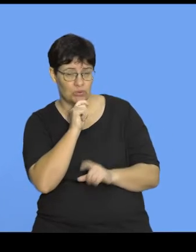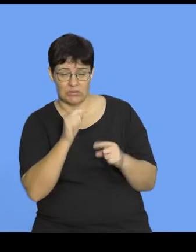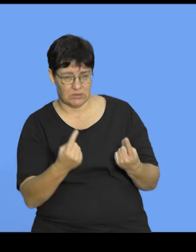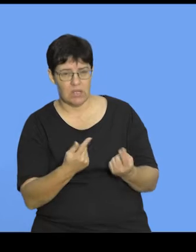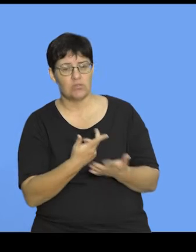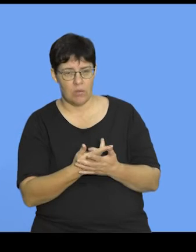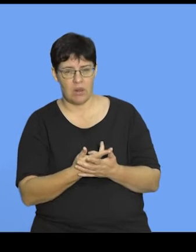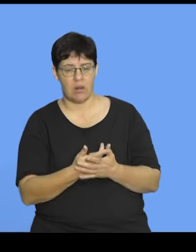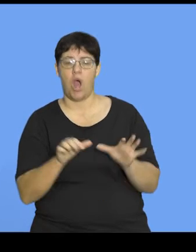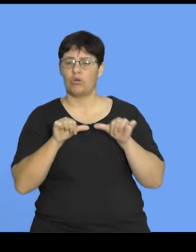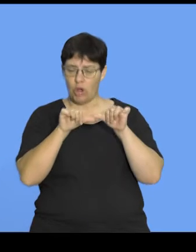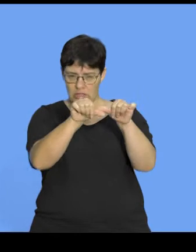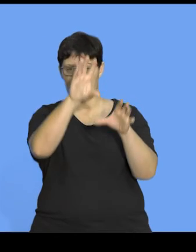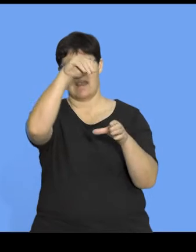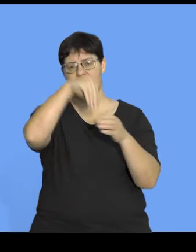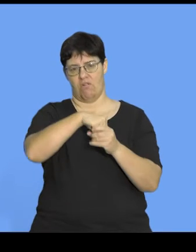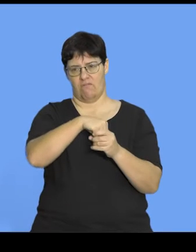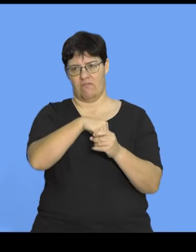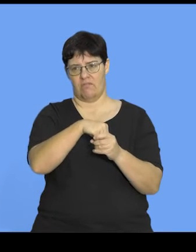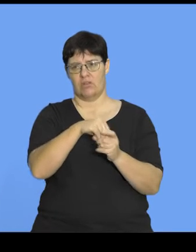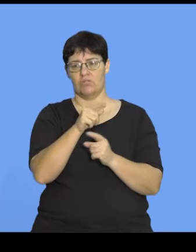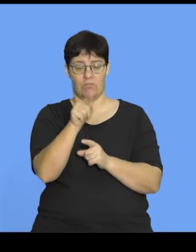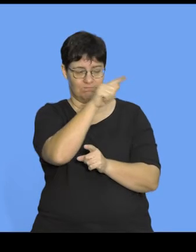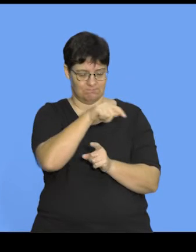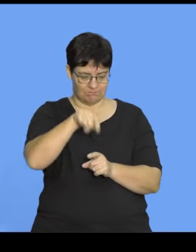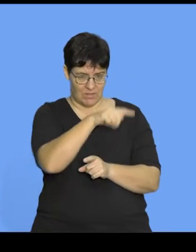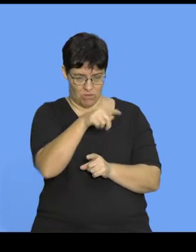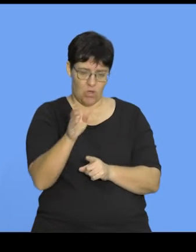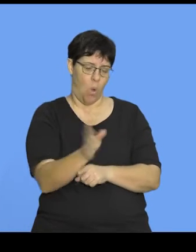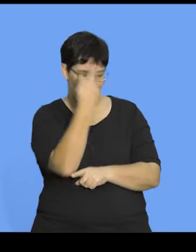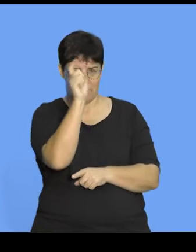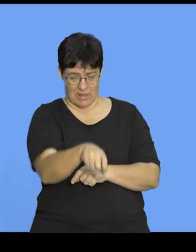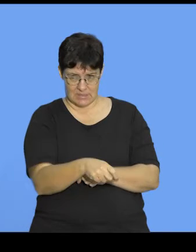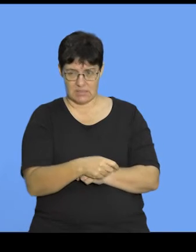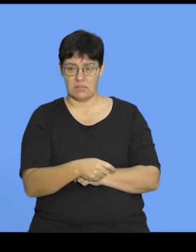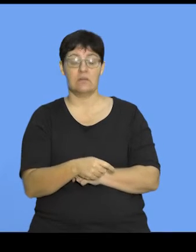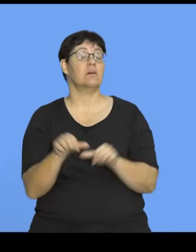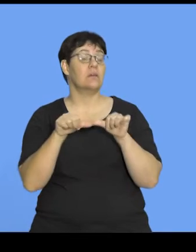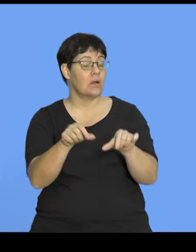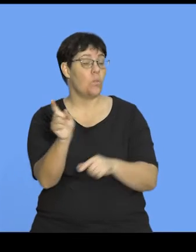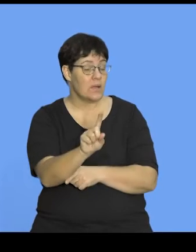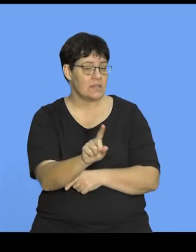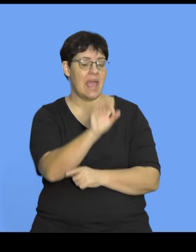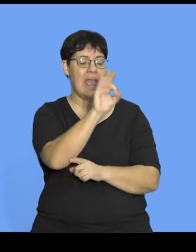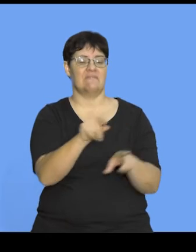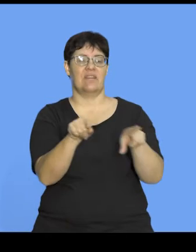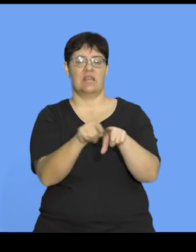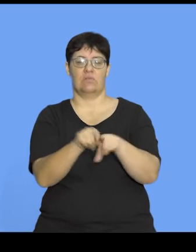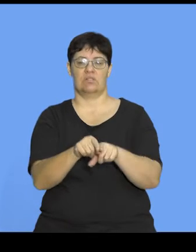so we have to introduce a constant to get rid of that. That constant is